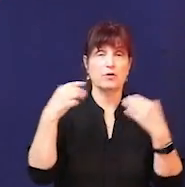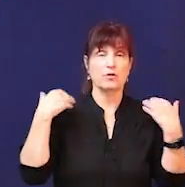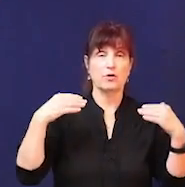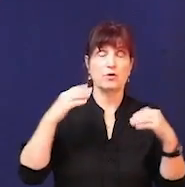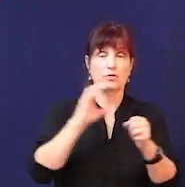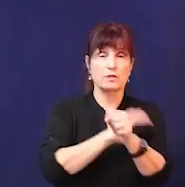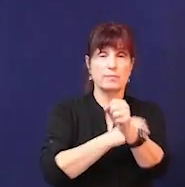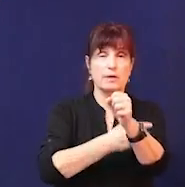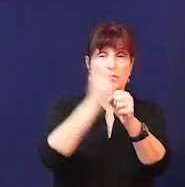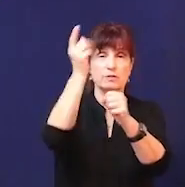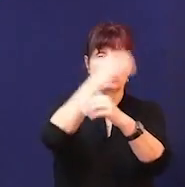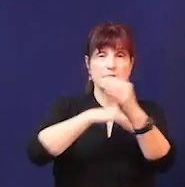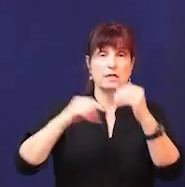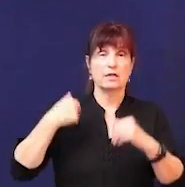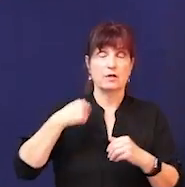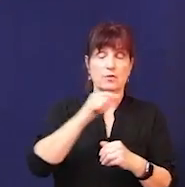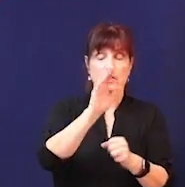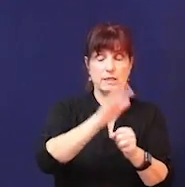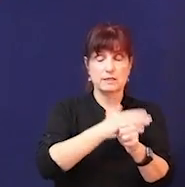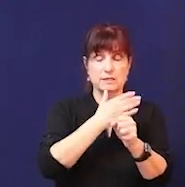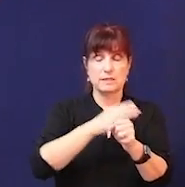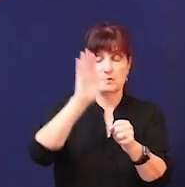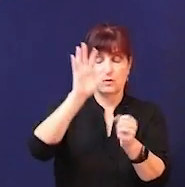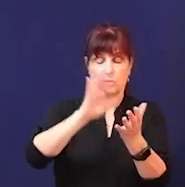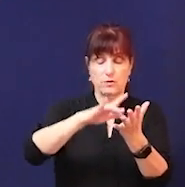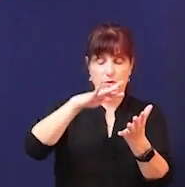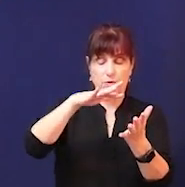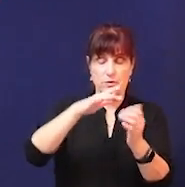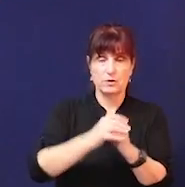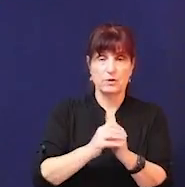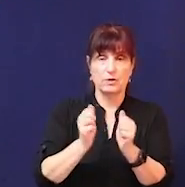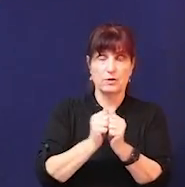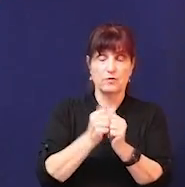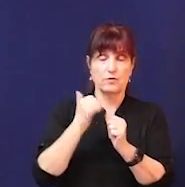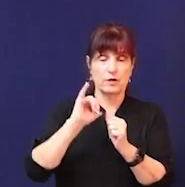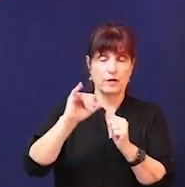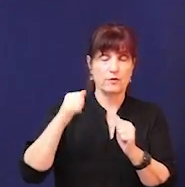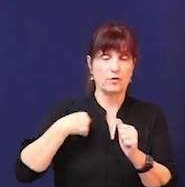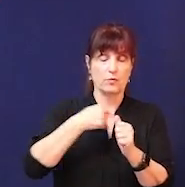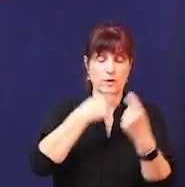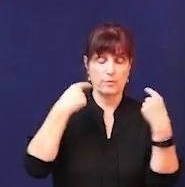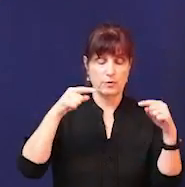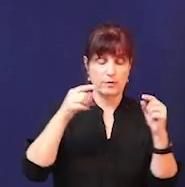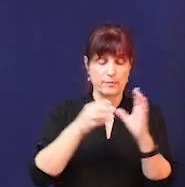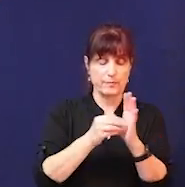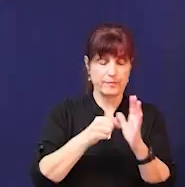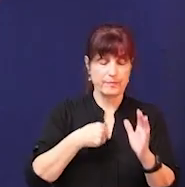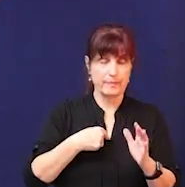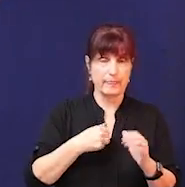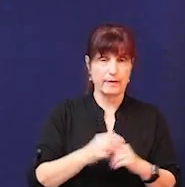and powers of heaven, we sing the hymn of Your glory, as without end we acclaim.